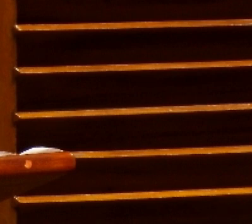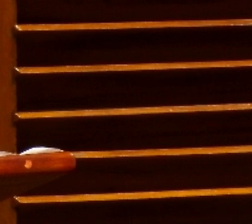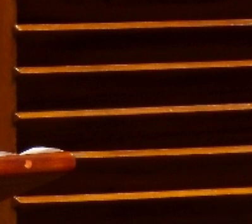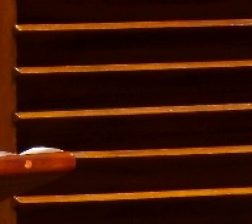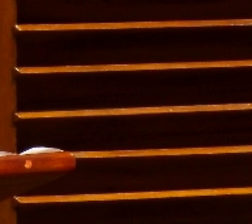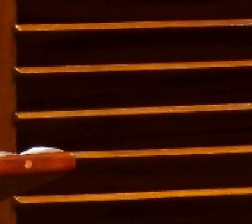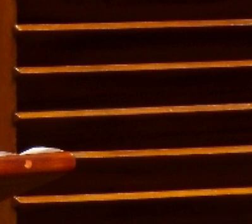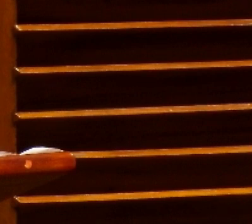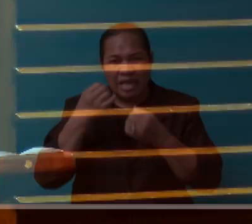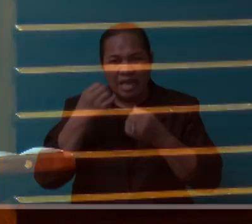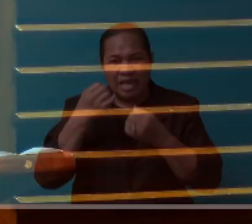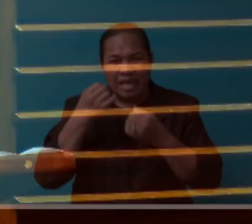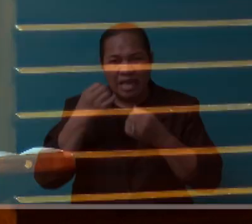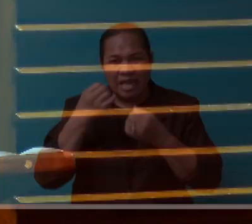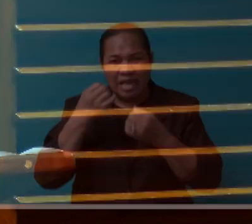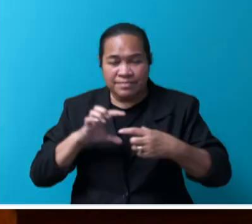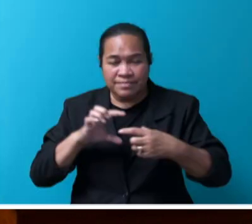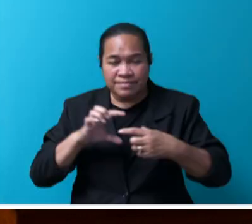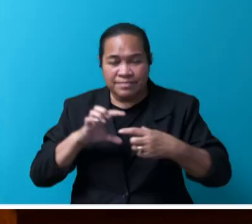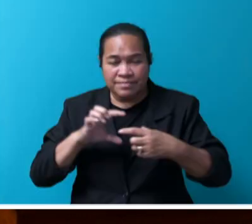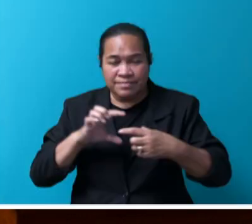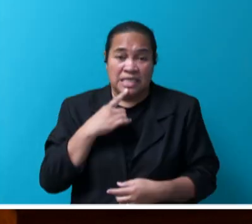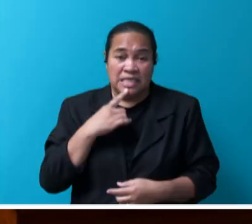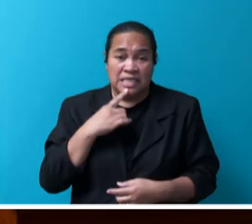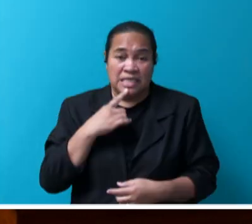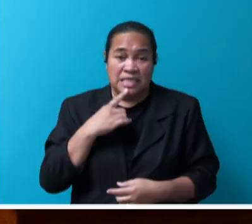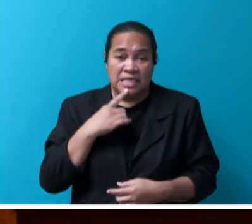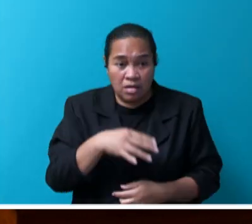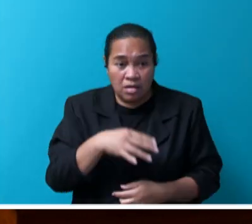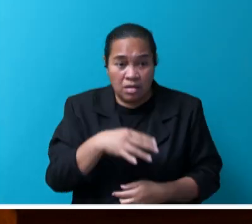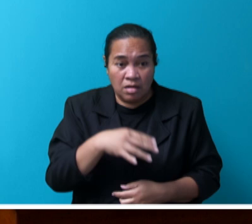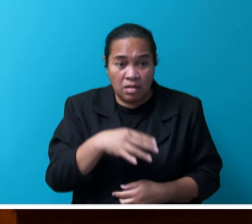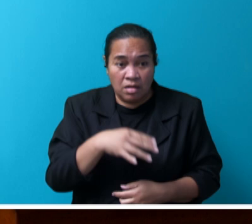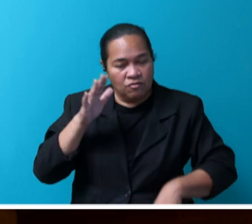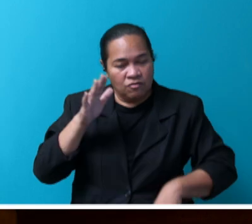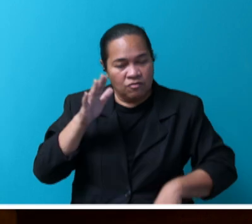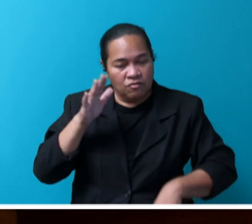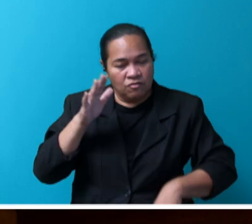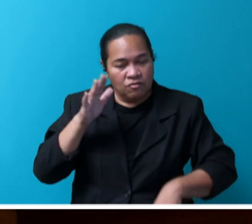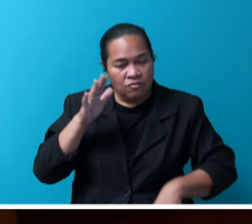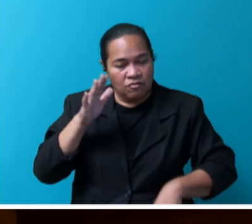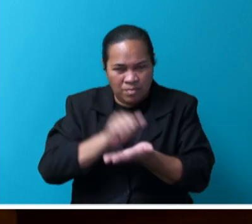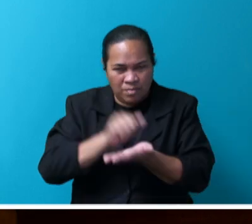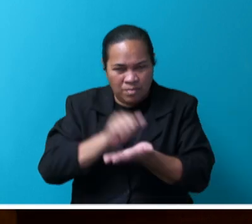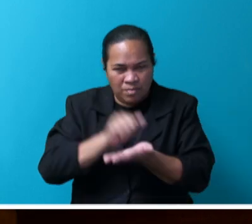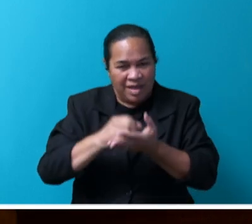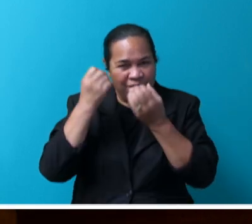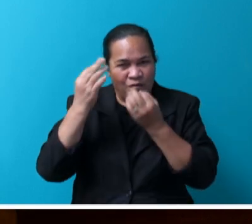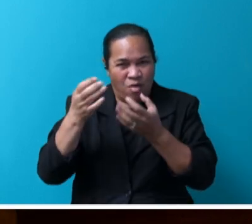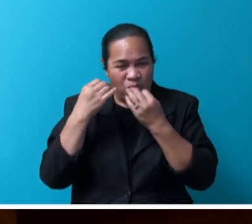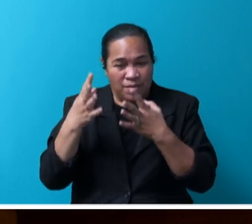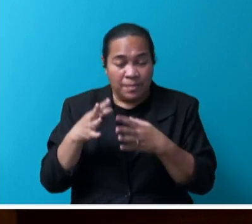2025 and 2026 financial year. For this period, the Ministry has been allocated